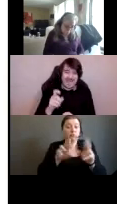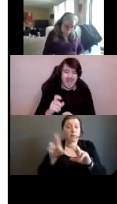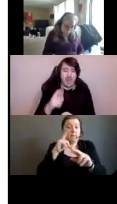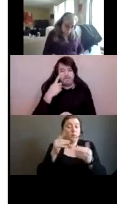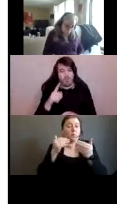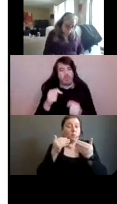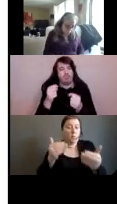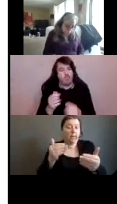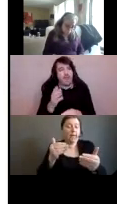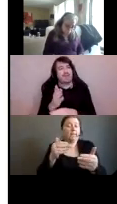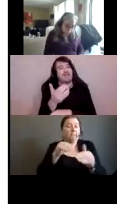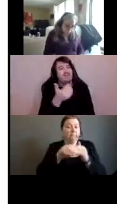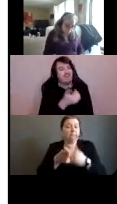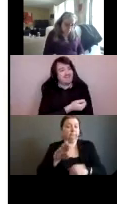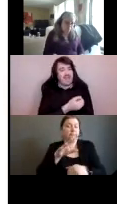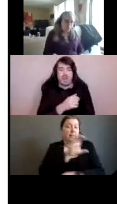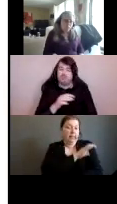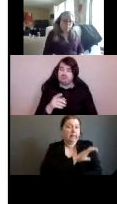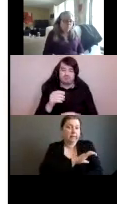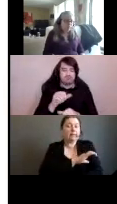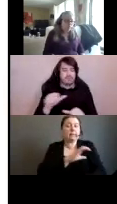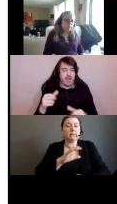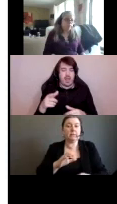appointment. Mm-hmm.